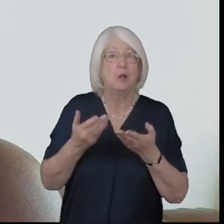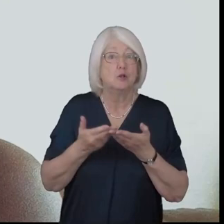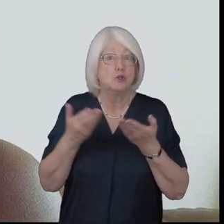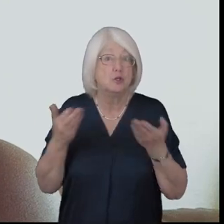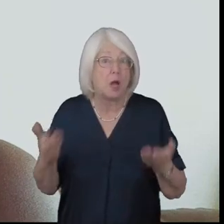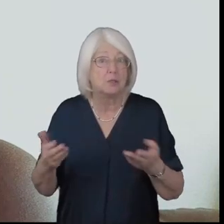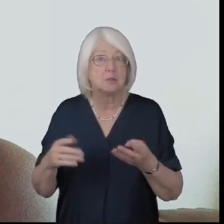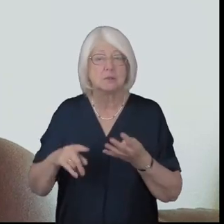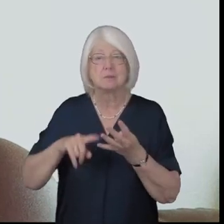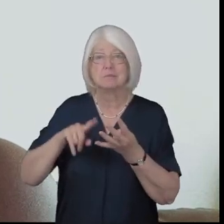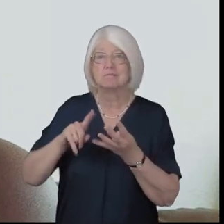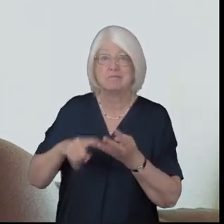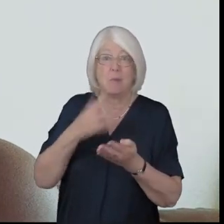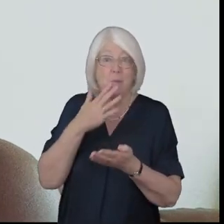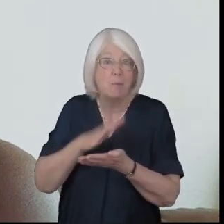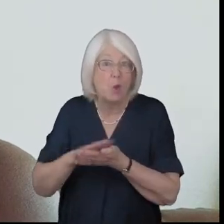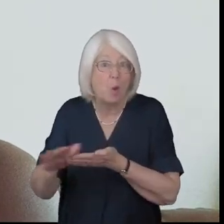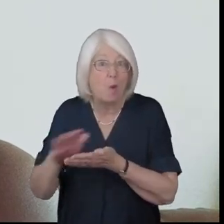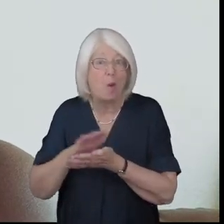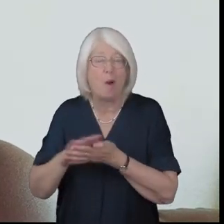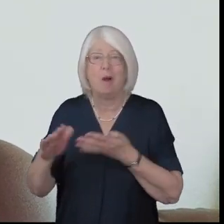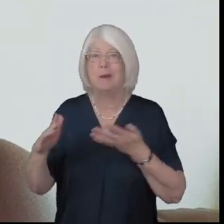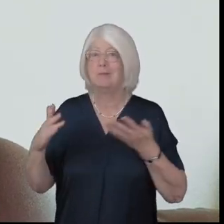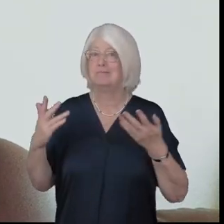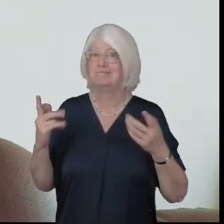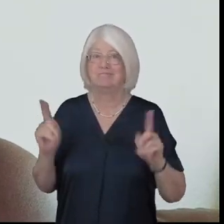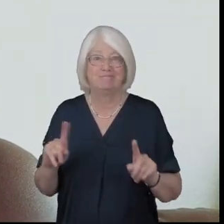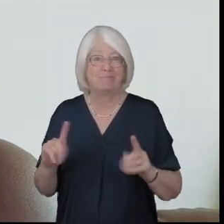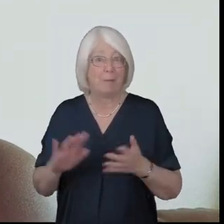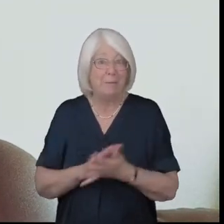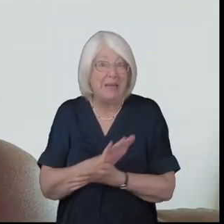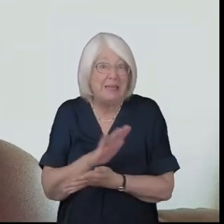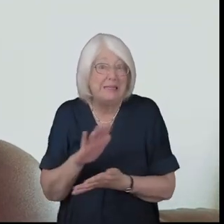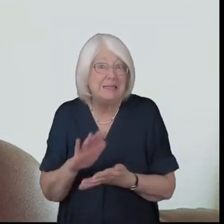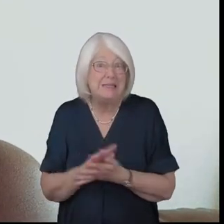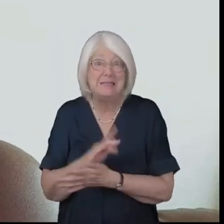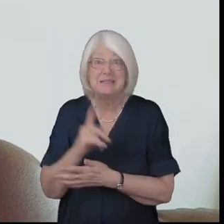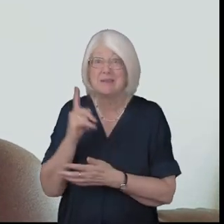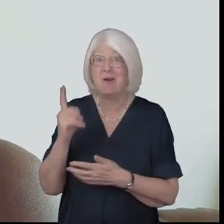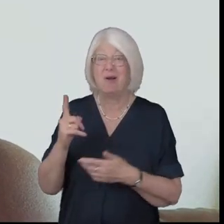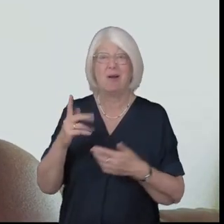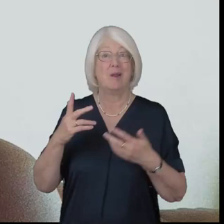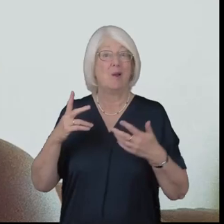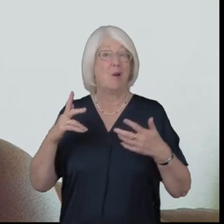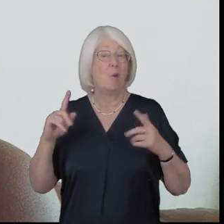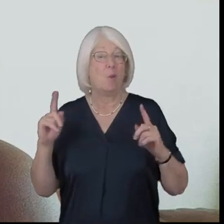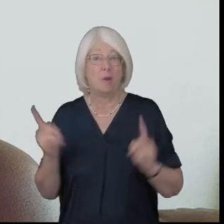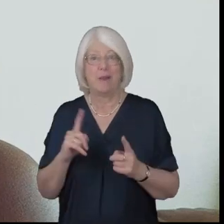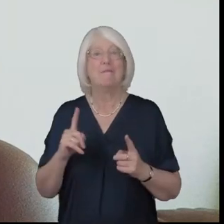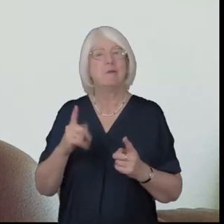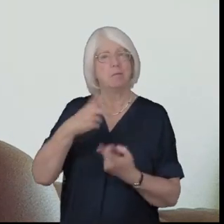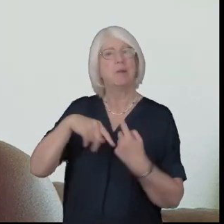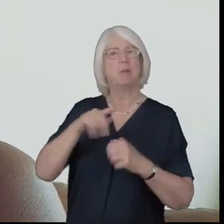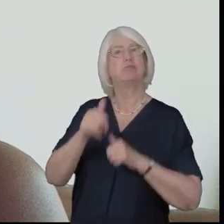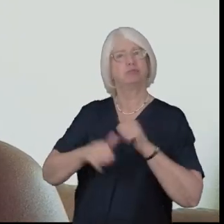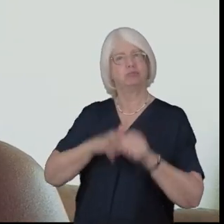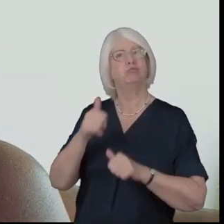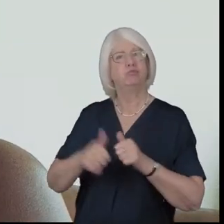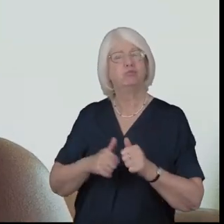is just whatever is pure whatever is pleasing whatever is commendable